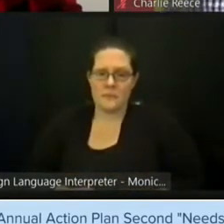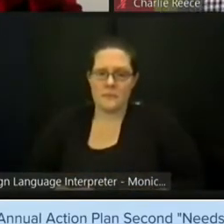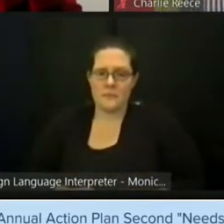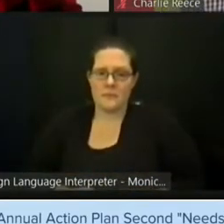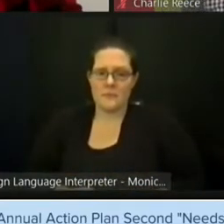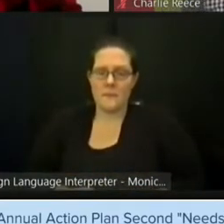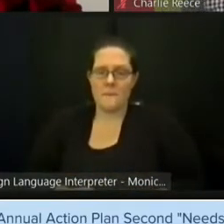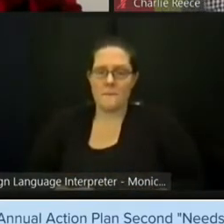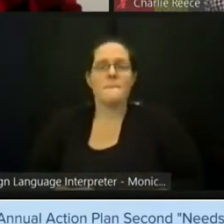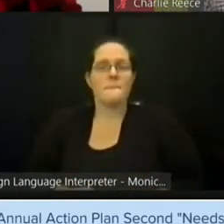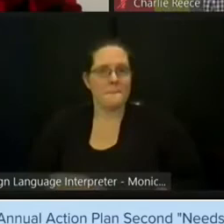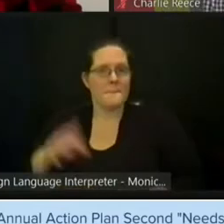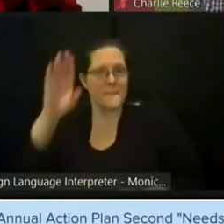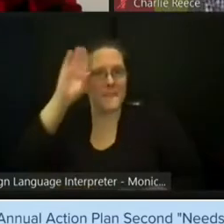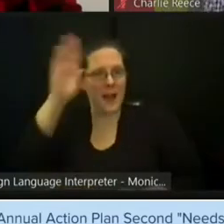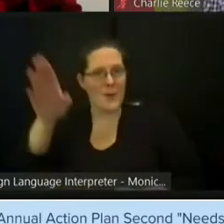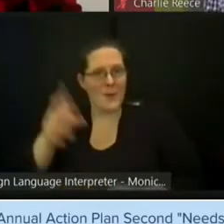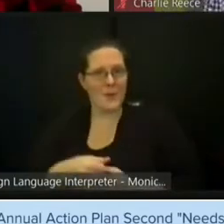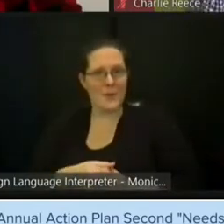Hello.